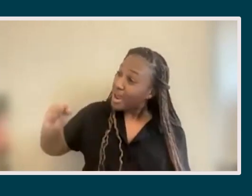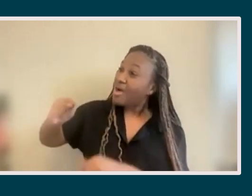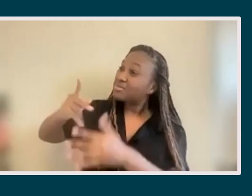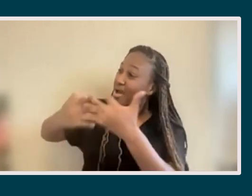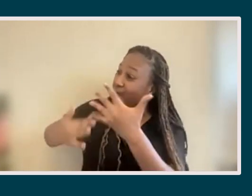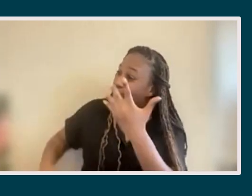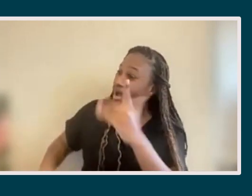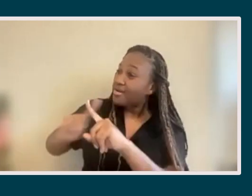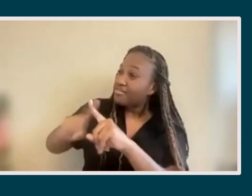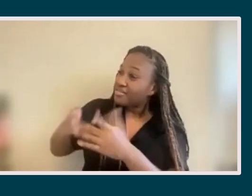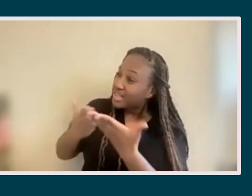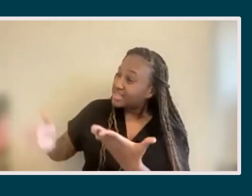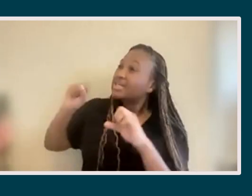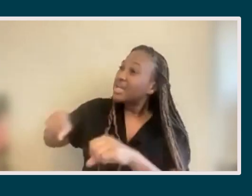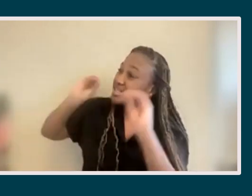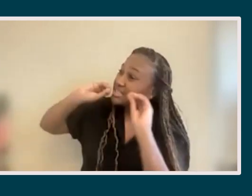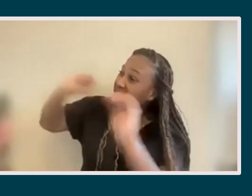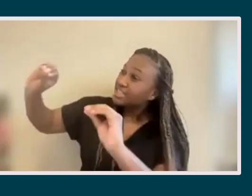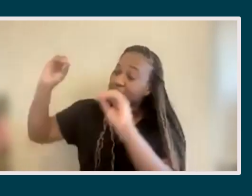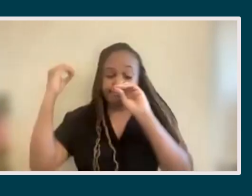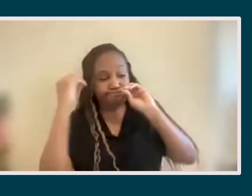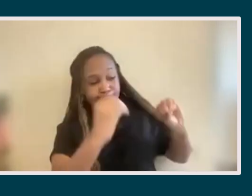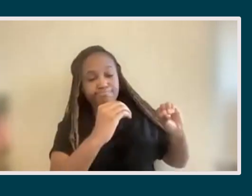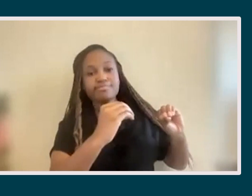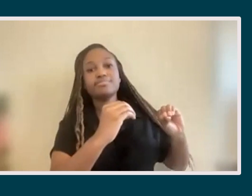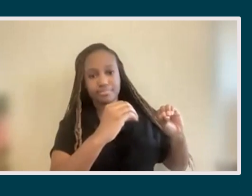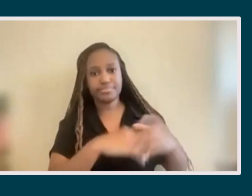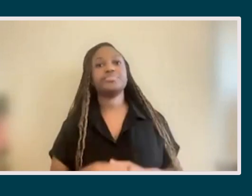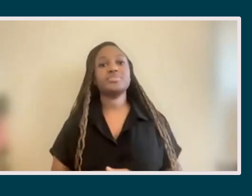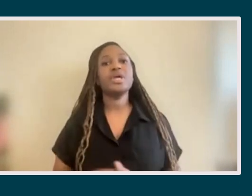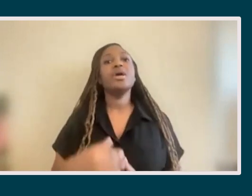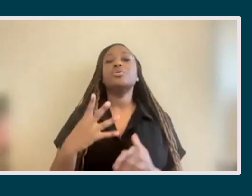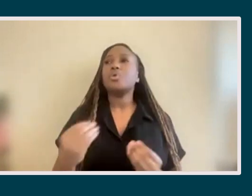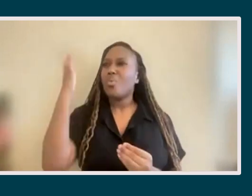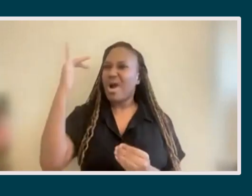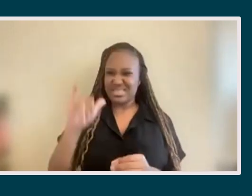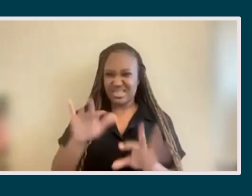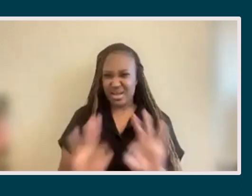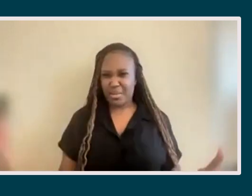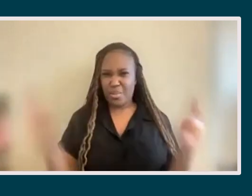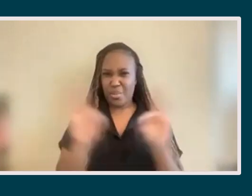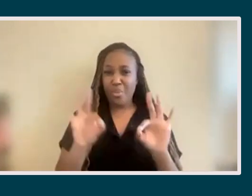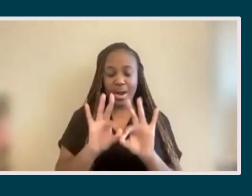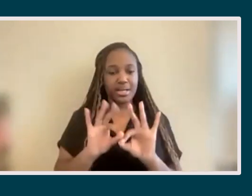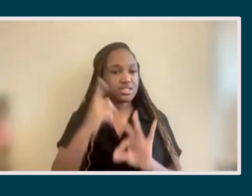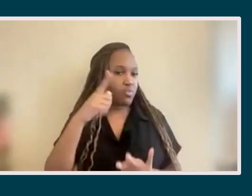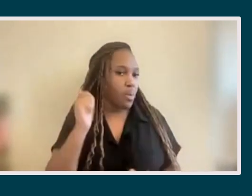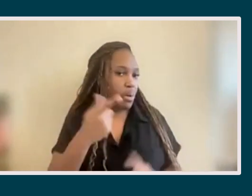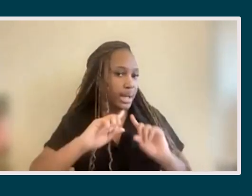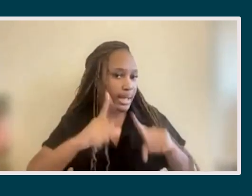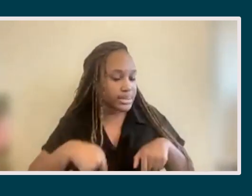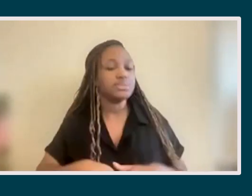about such and such. Why is that important? And this is to anybody, Laura, Barb,